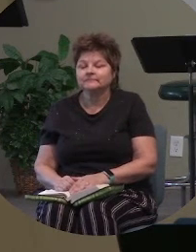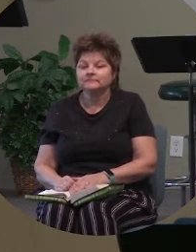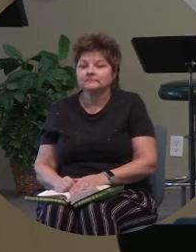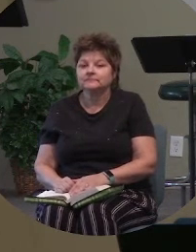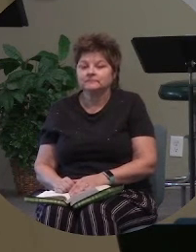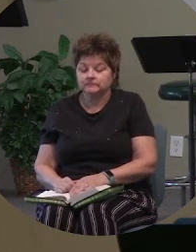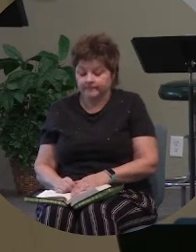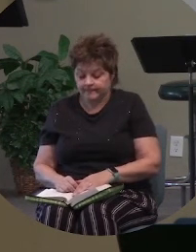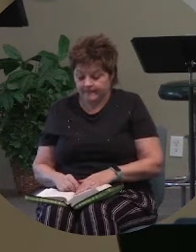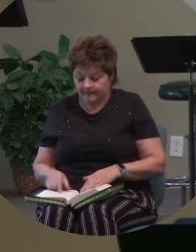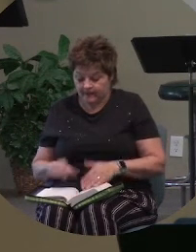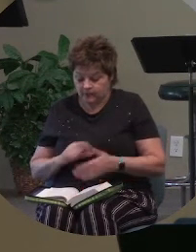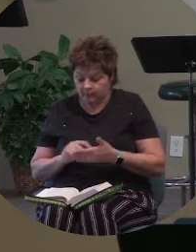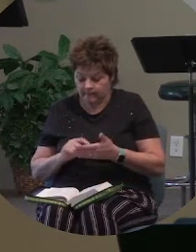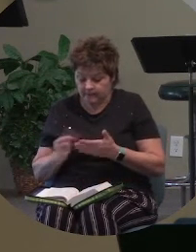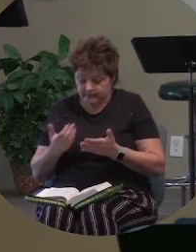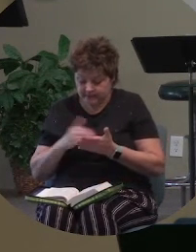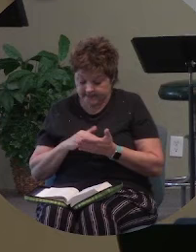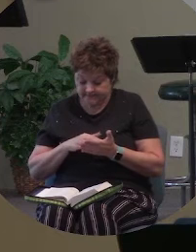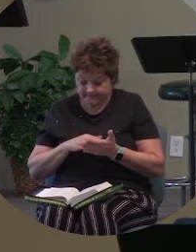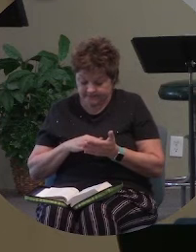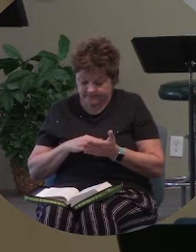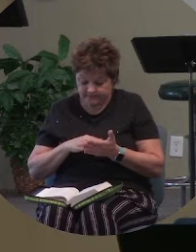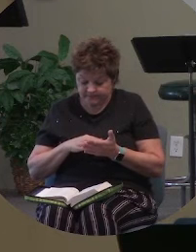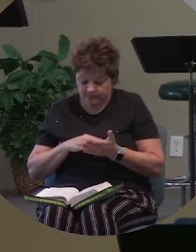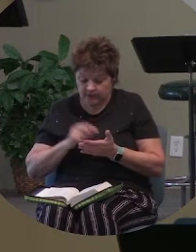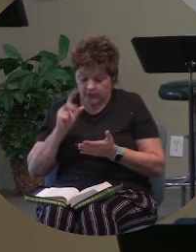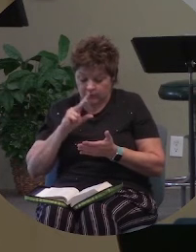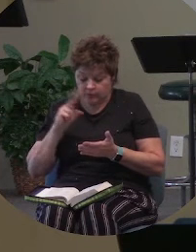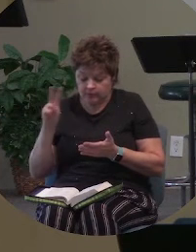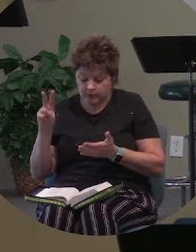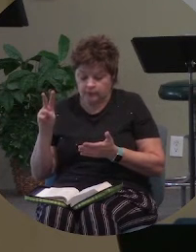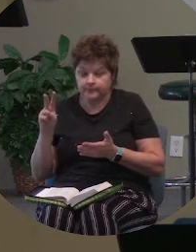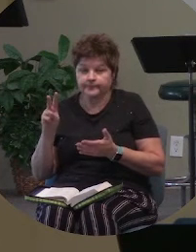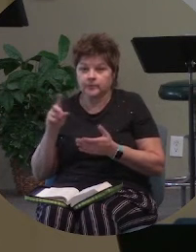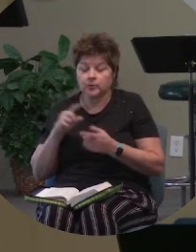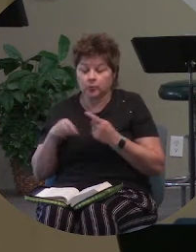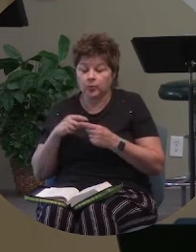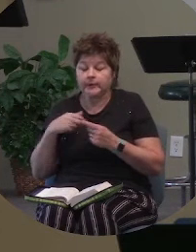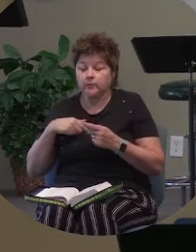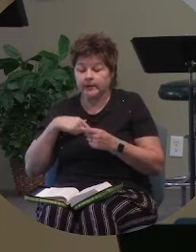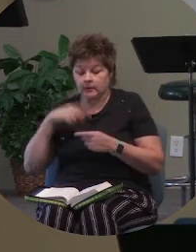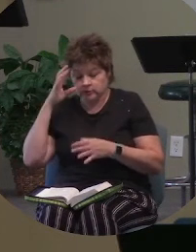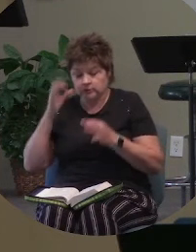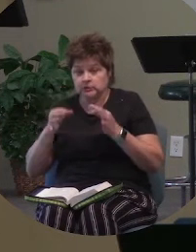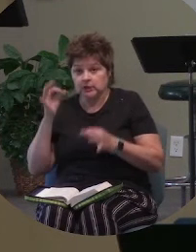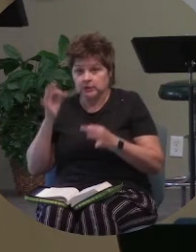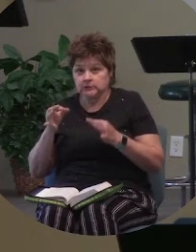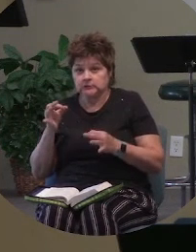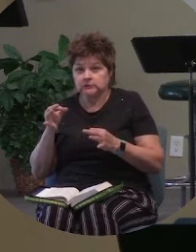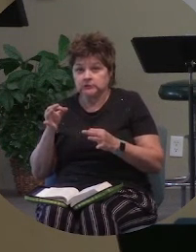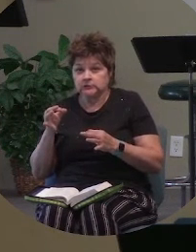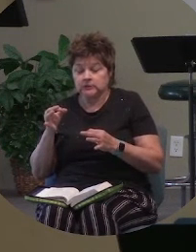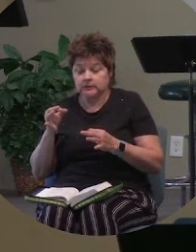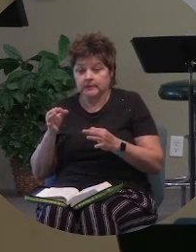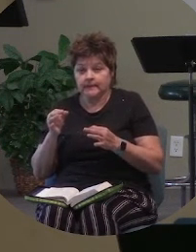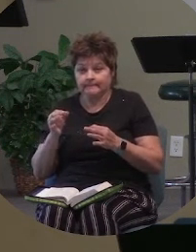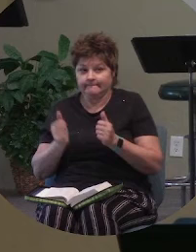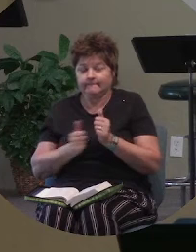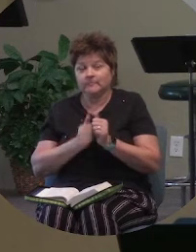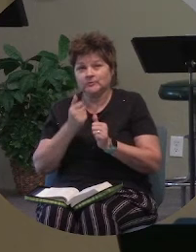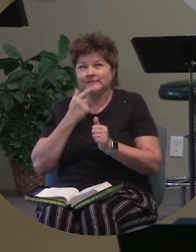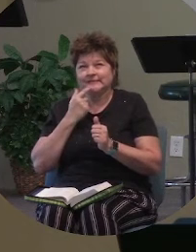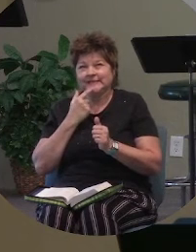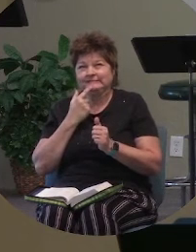So listen to this verse again, verse 32. "But when we are judged," which most of us would say that's a bad